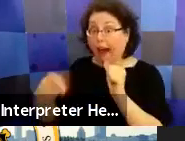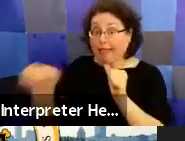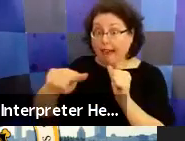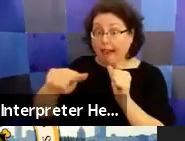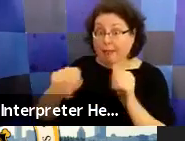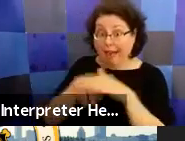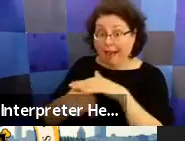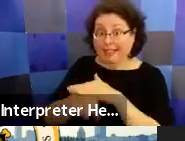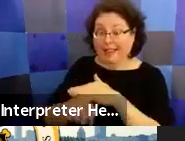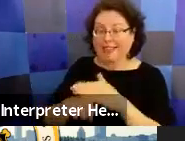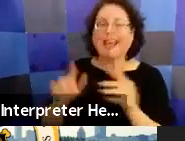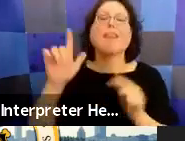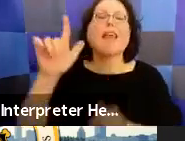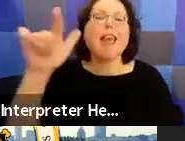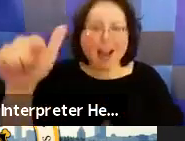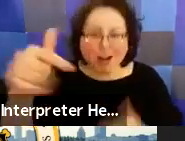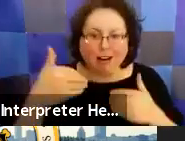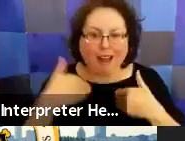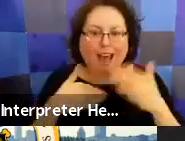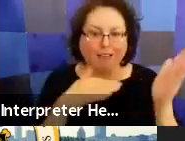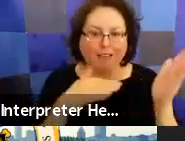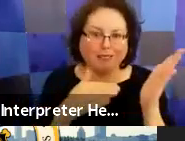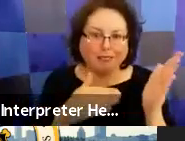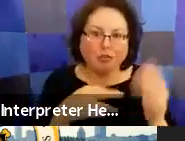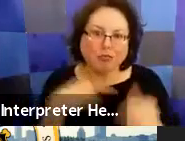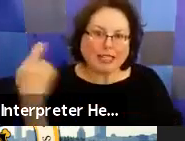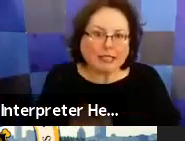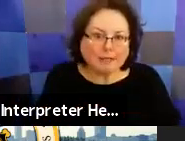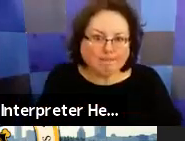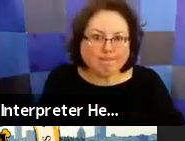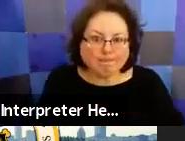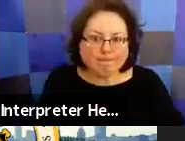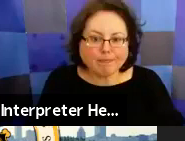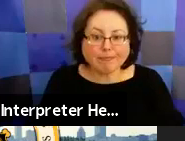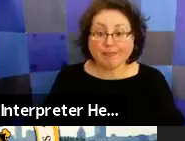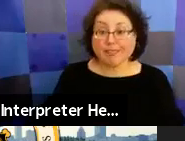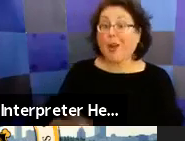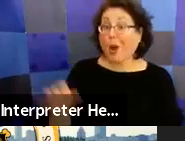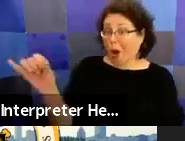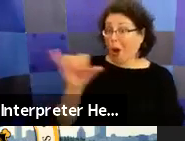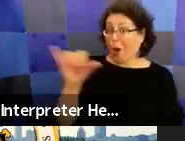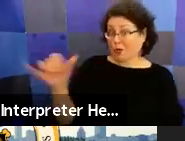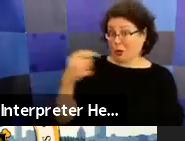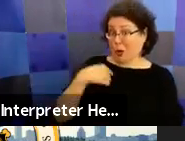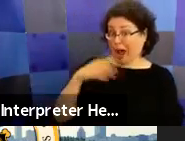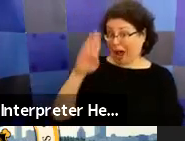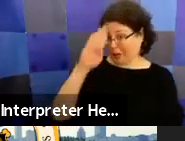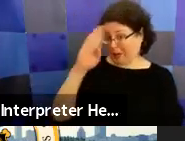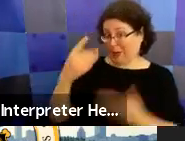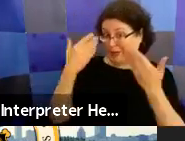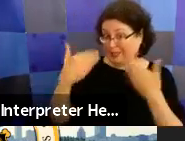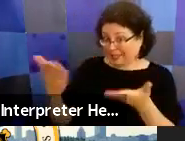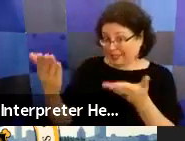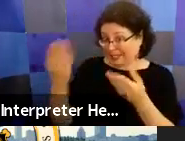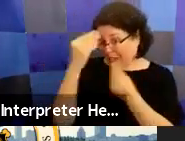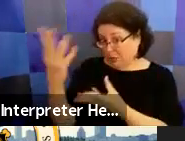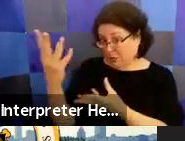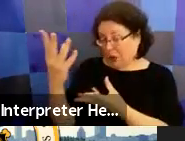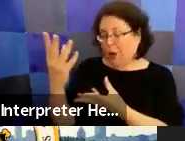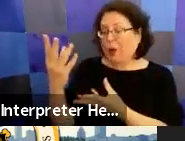with this, you know, huge, huge risk. And Jam, let me just jump in and say is that